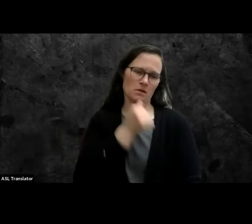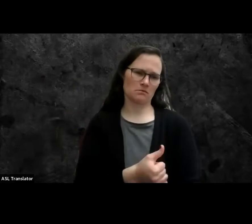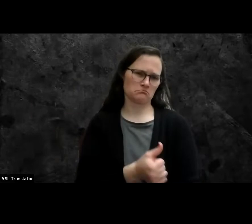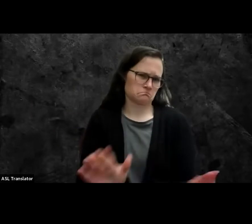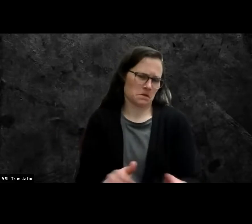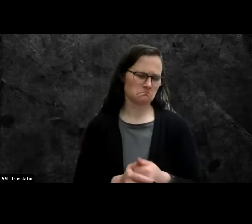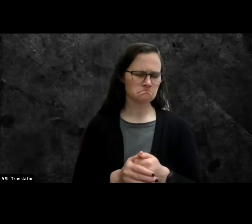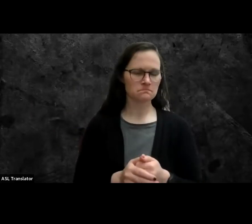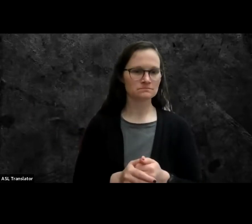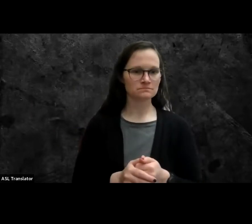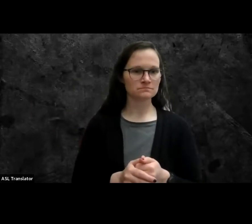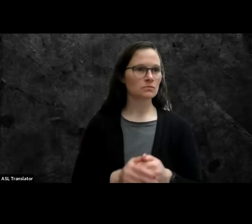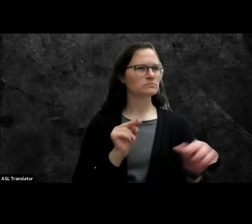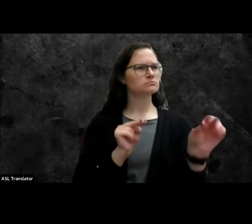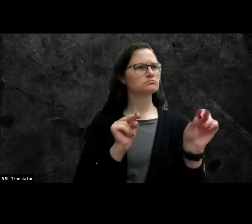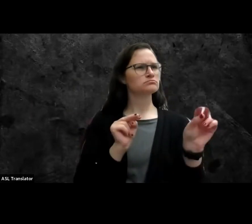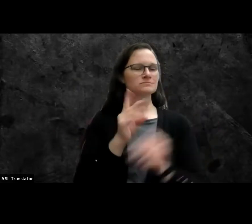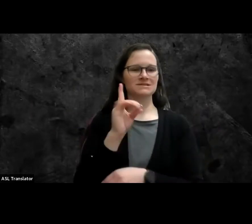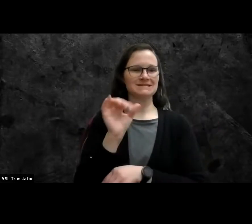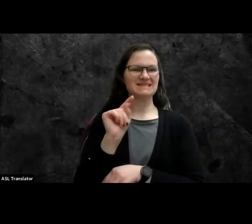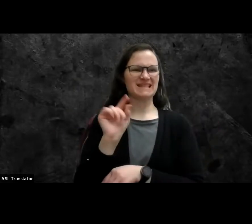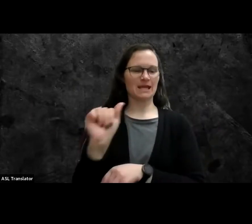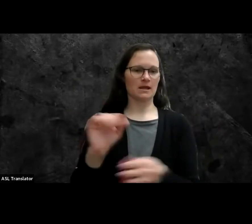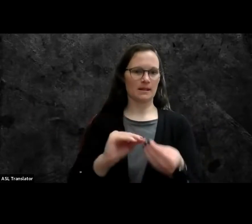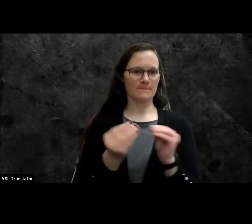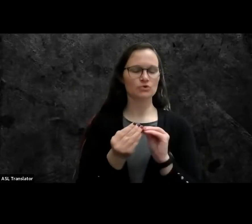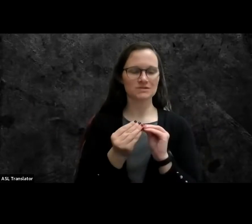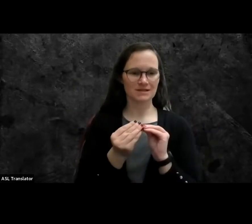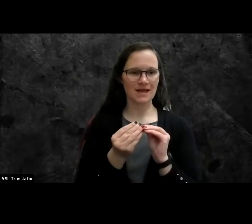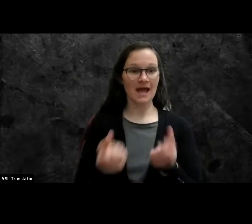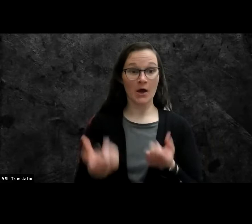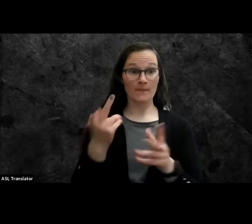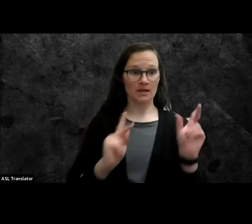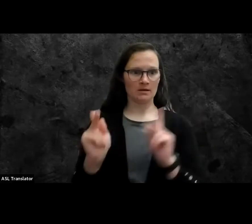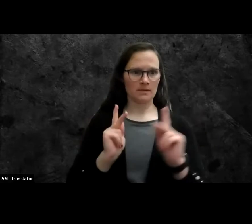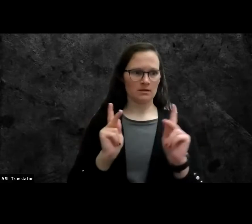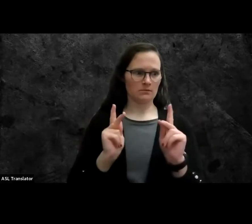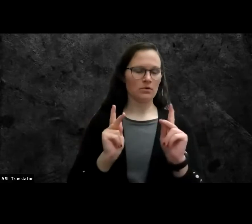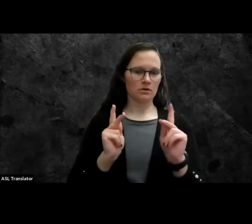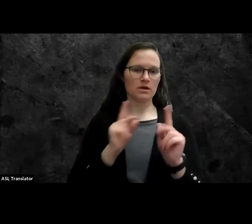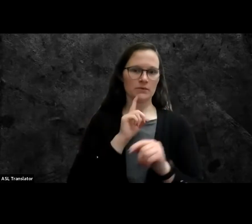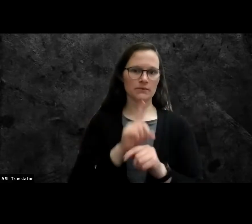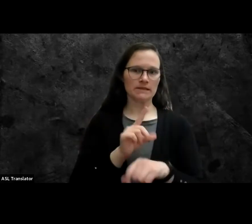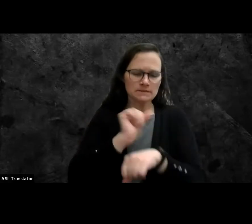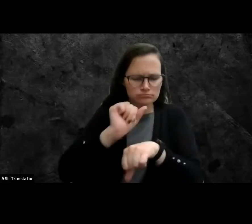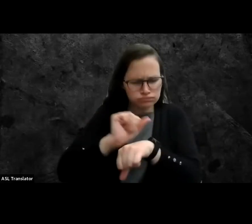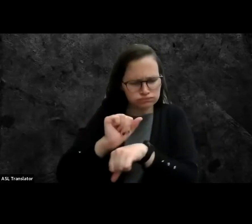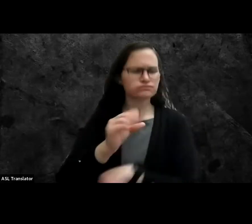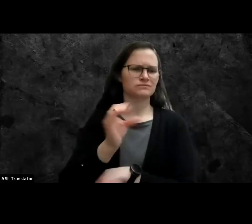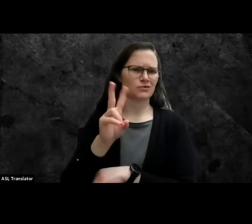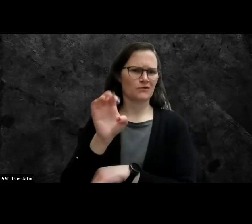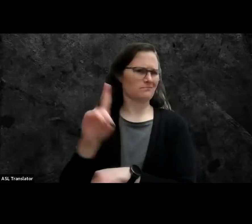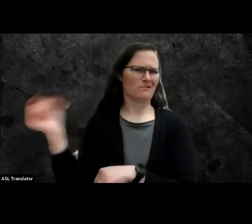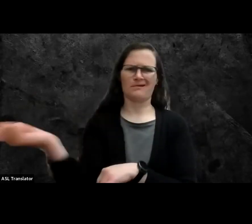we constantly watch data. You all probably don't know how many people behind the scenes are working on COVID every single day, all the